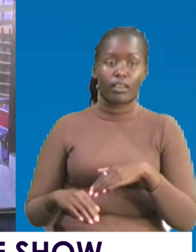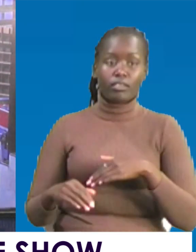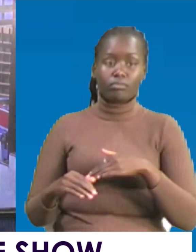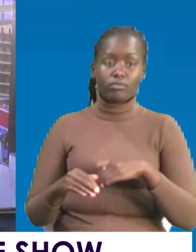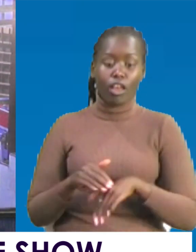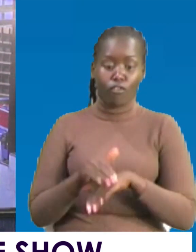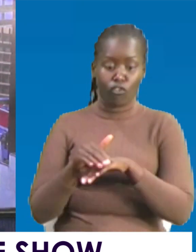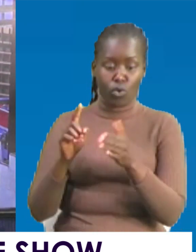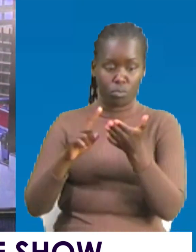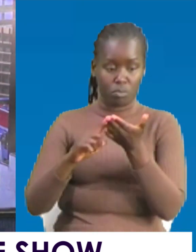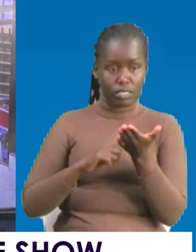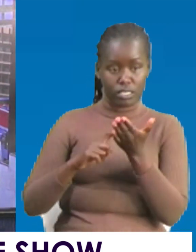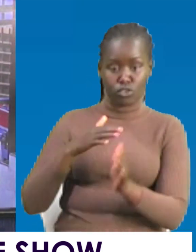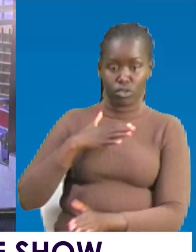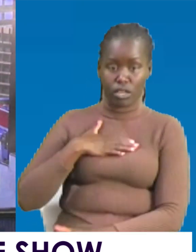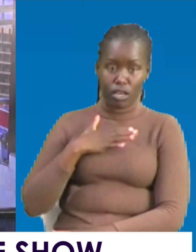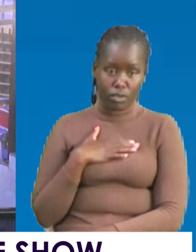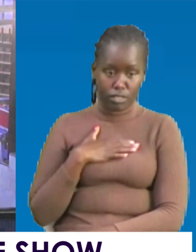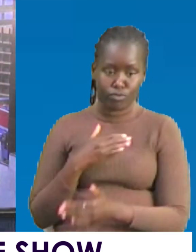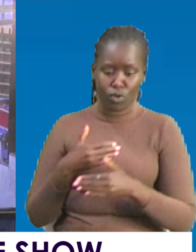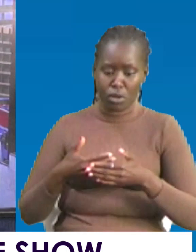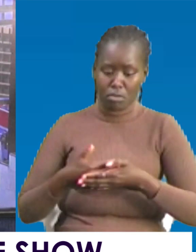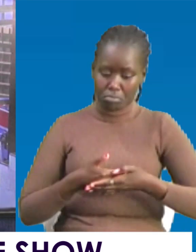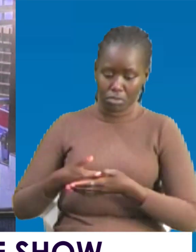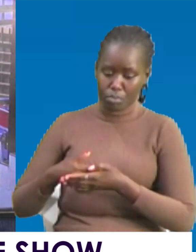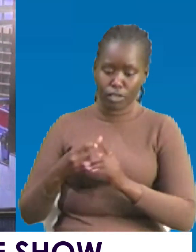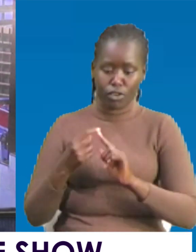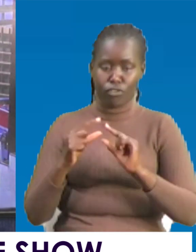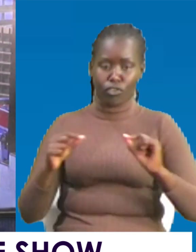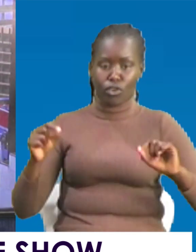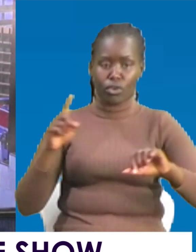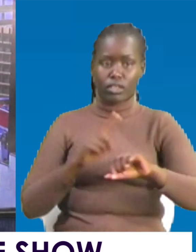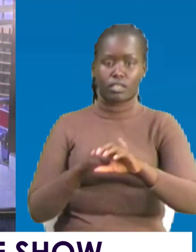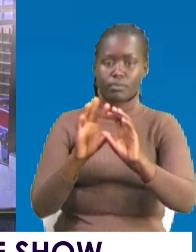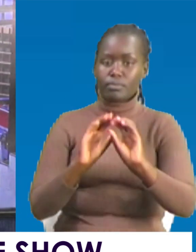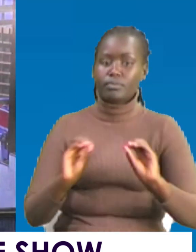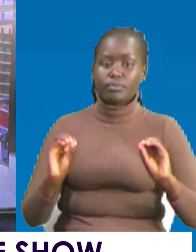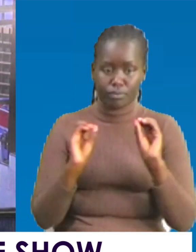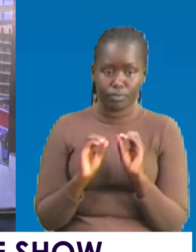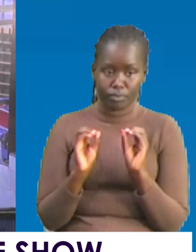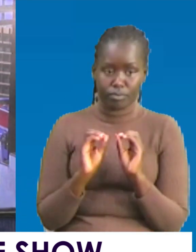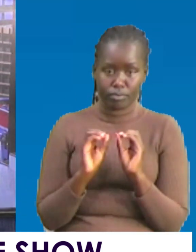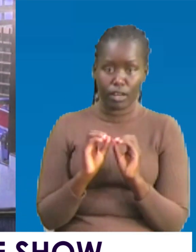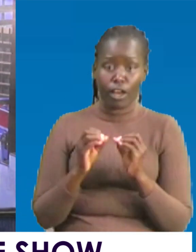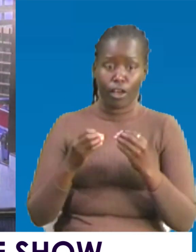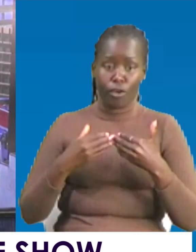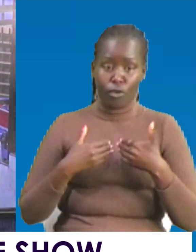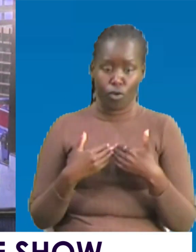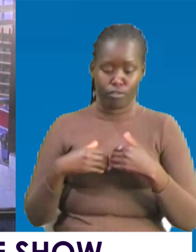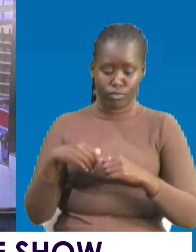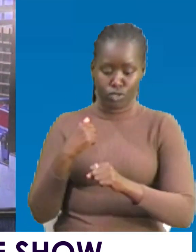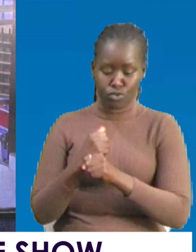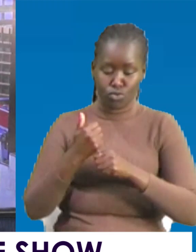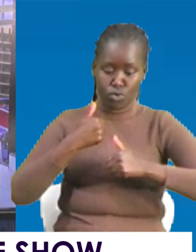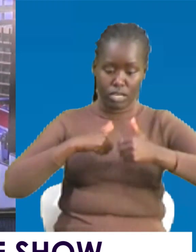talk. You cannot be babied for so long. For how long will you be babies? You have to get into action.